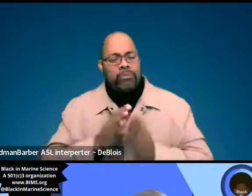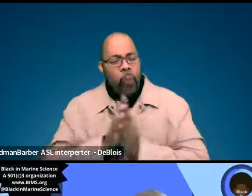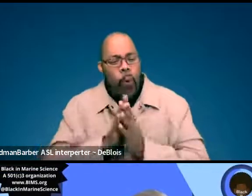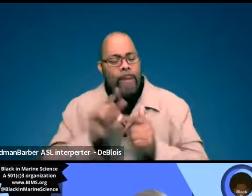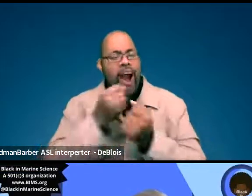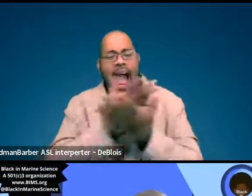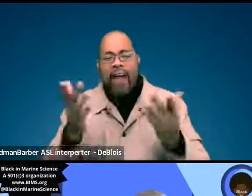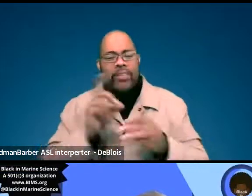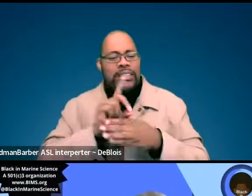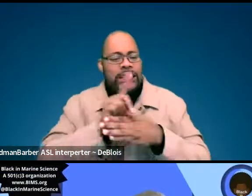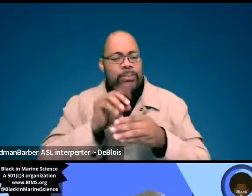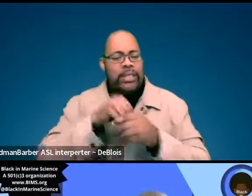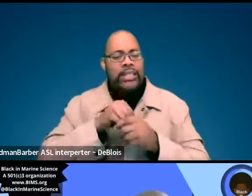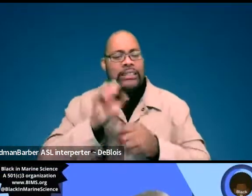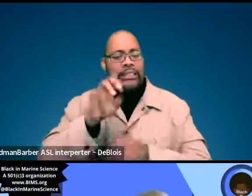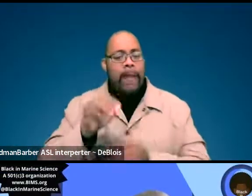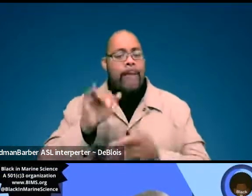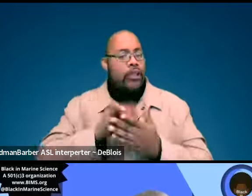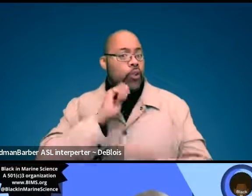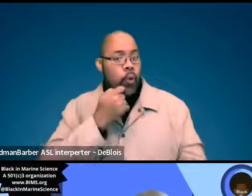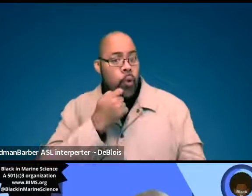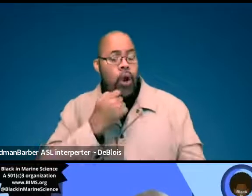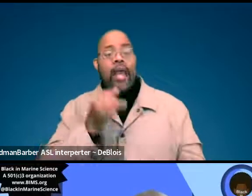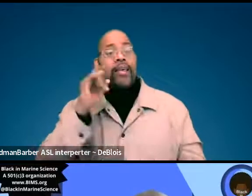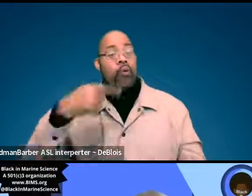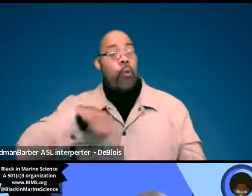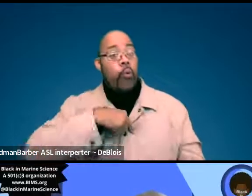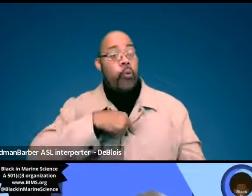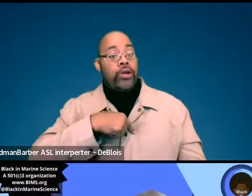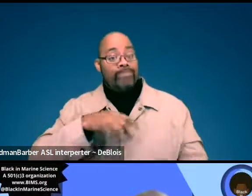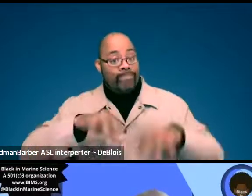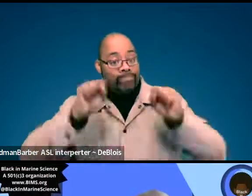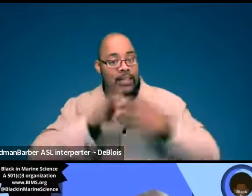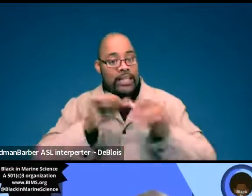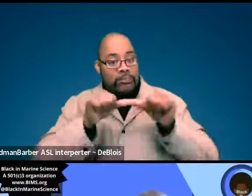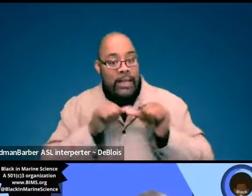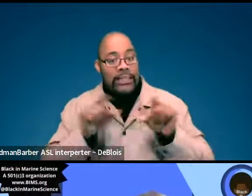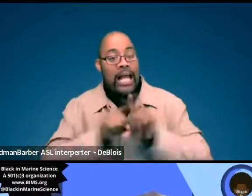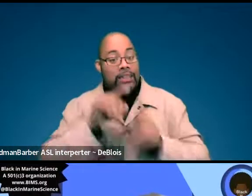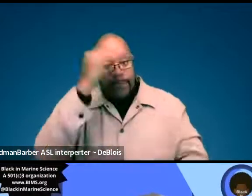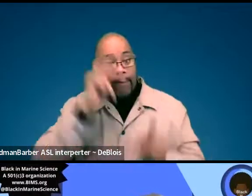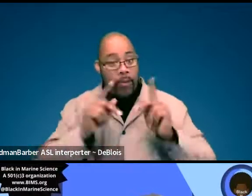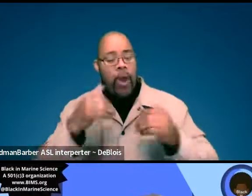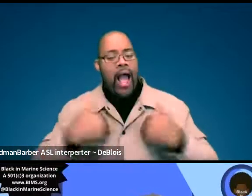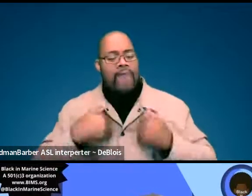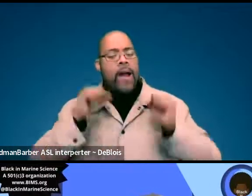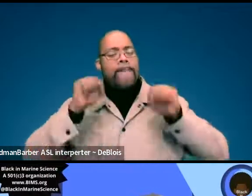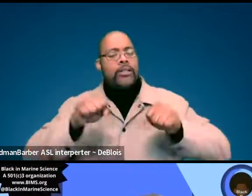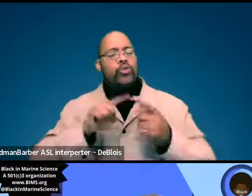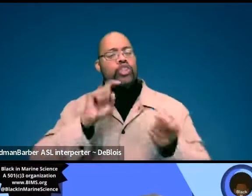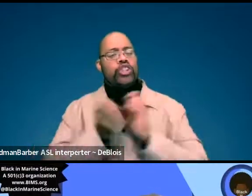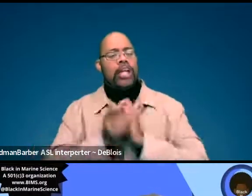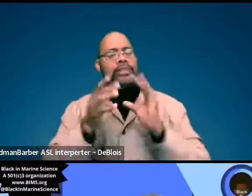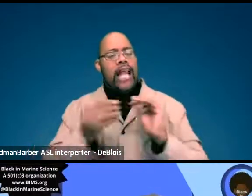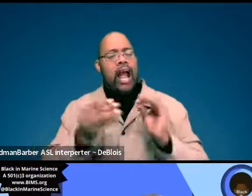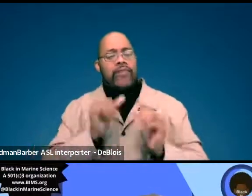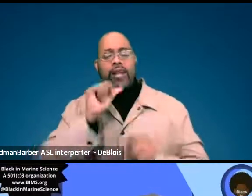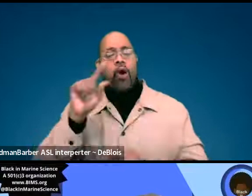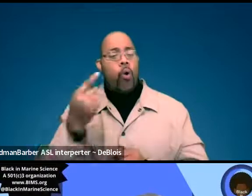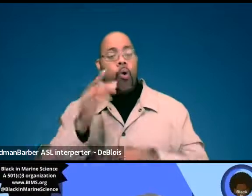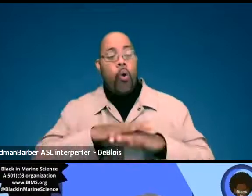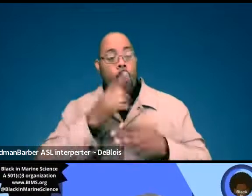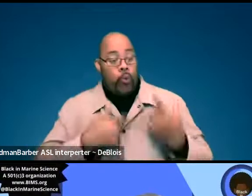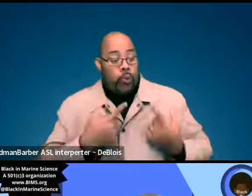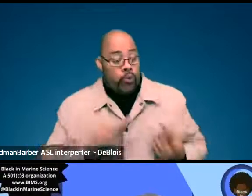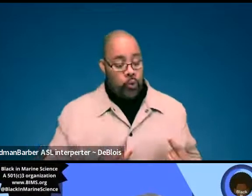every discipline in STEM is cool. And if we are occupying these spaces as Black people, we have the ability to change the narrative, not only on what